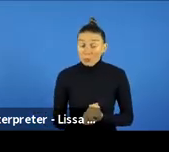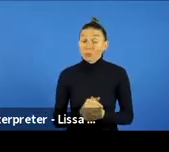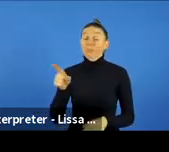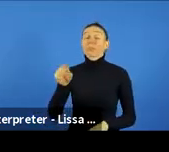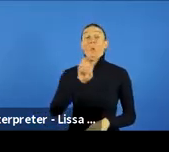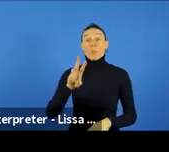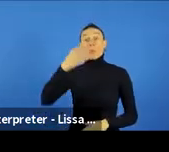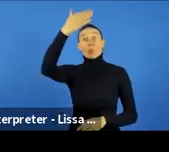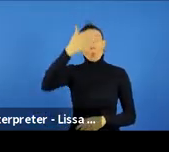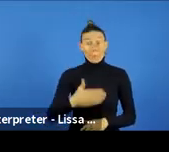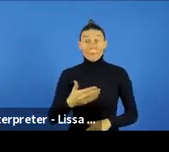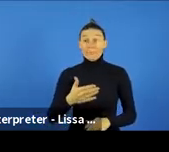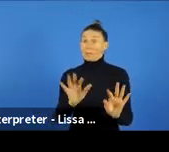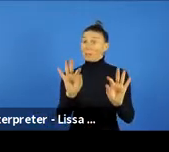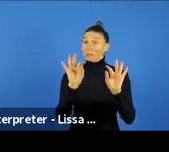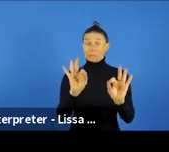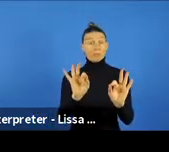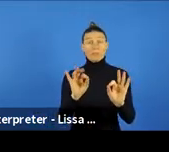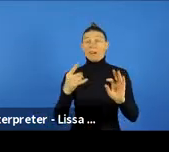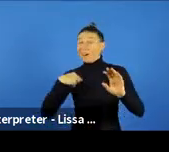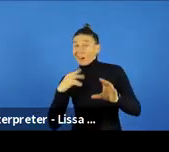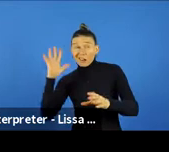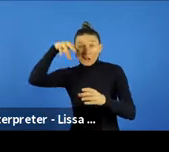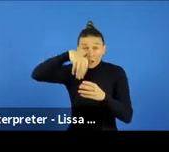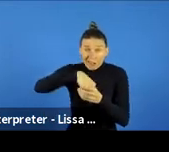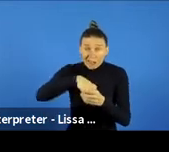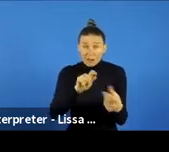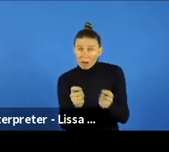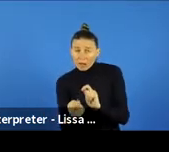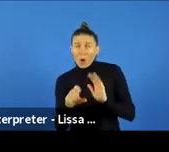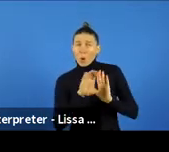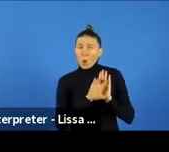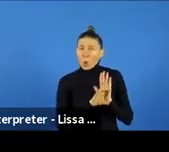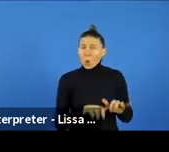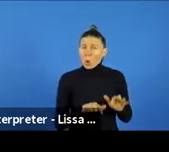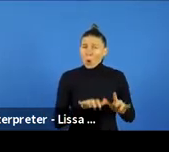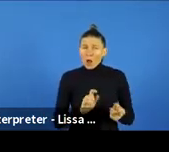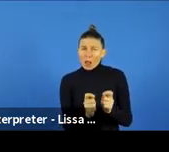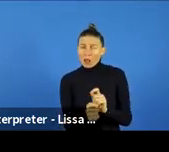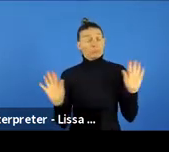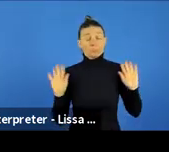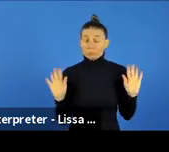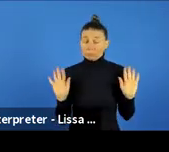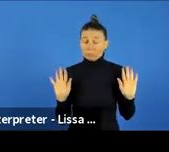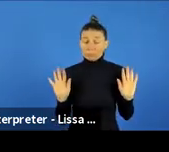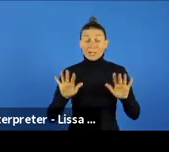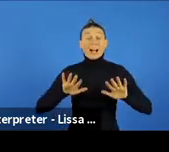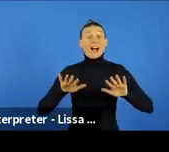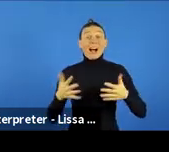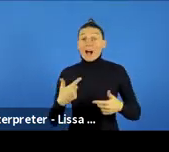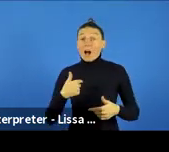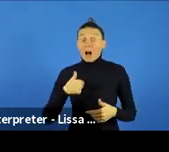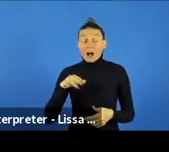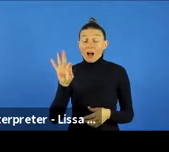absolutely intact, we don't touch the code, we don't modify anything on your website. The only thing Facility will do